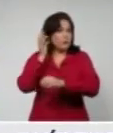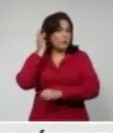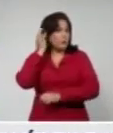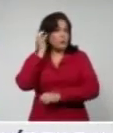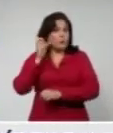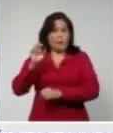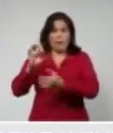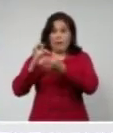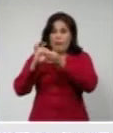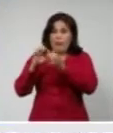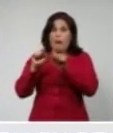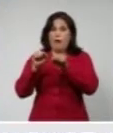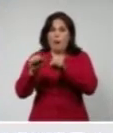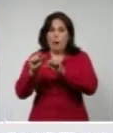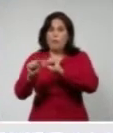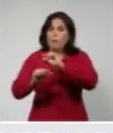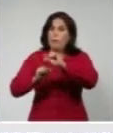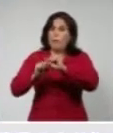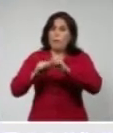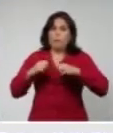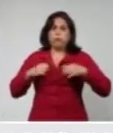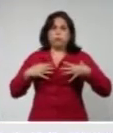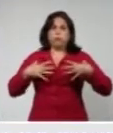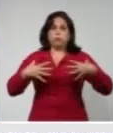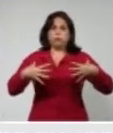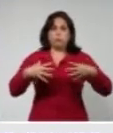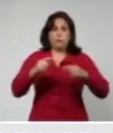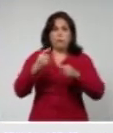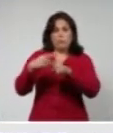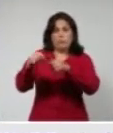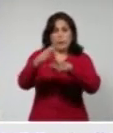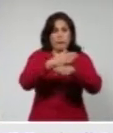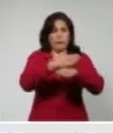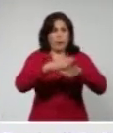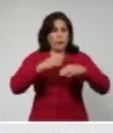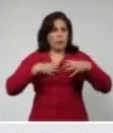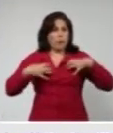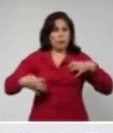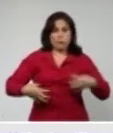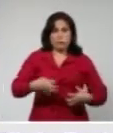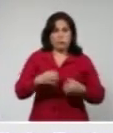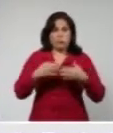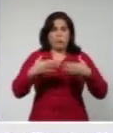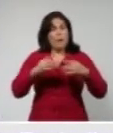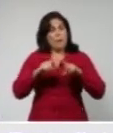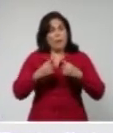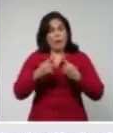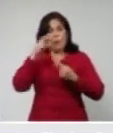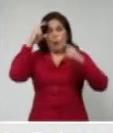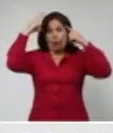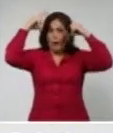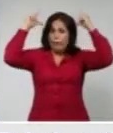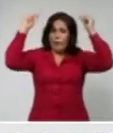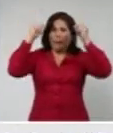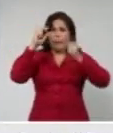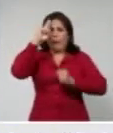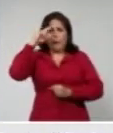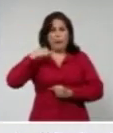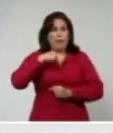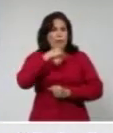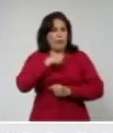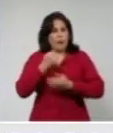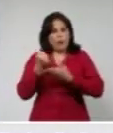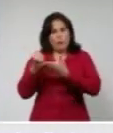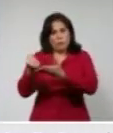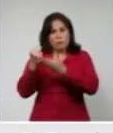complications. Despite the efforts of our specialists, professionals, and technicians,